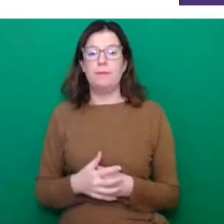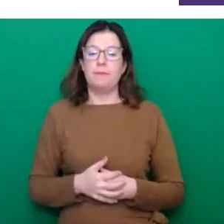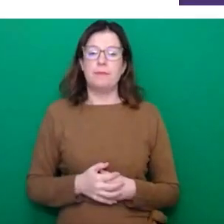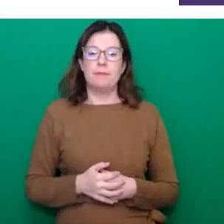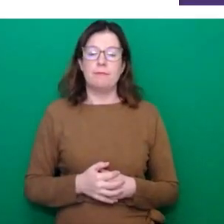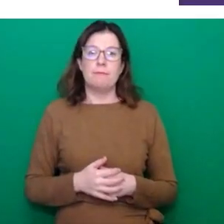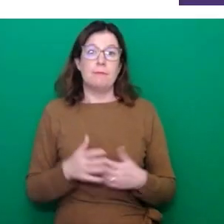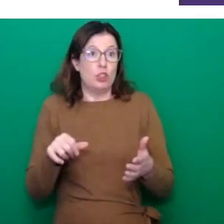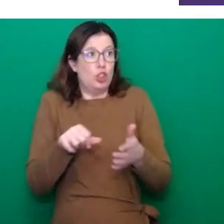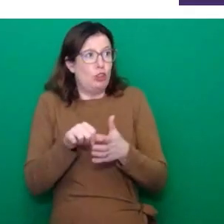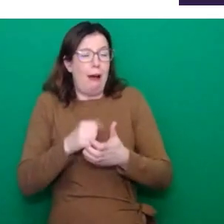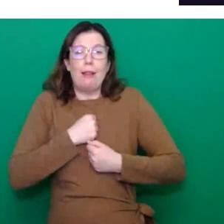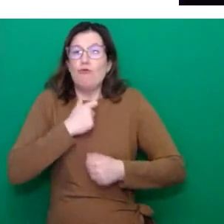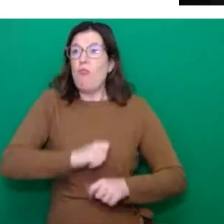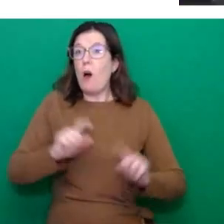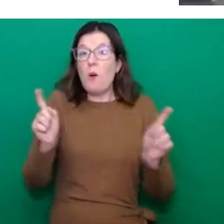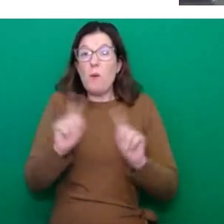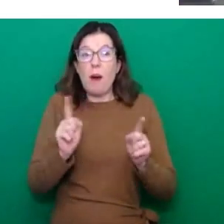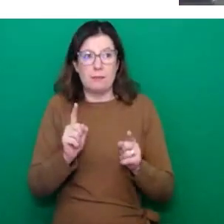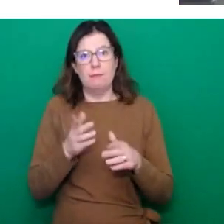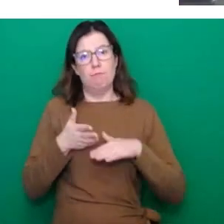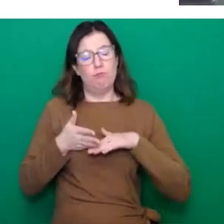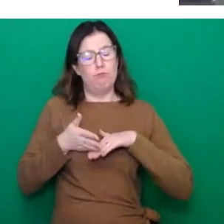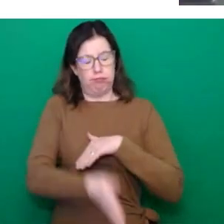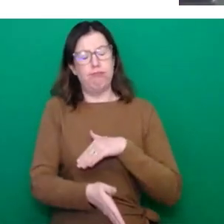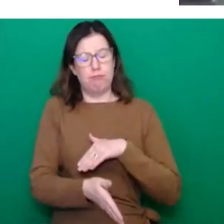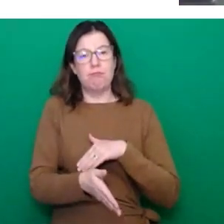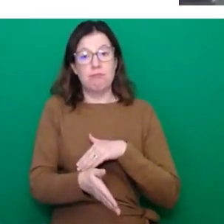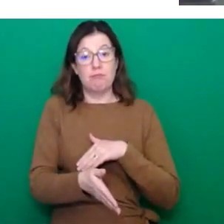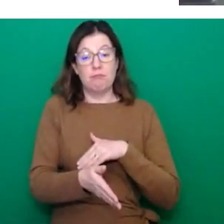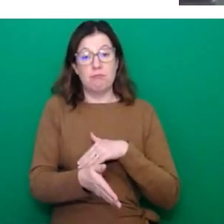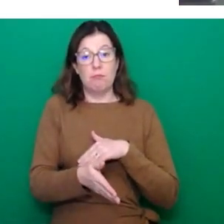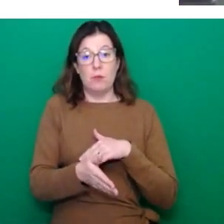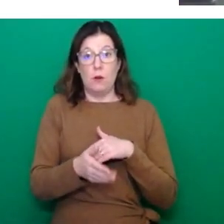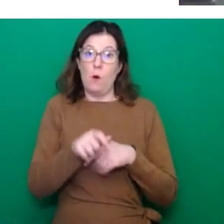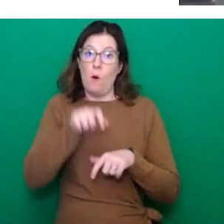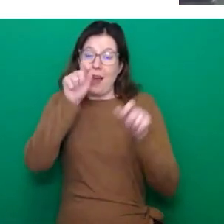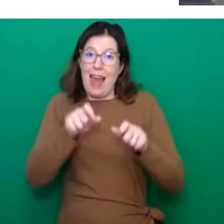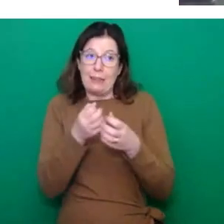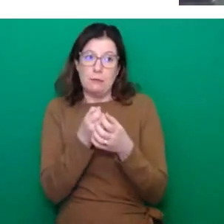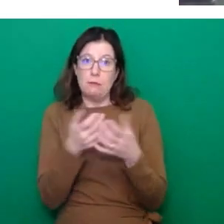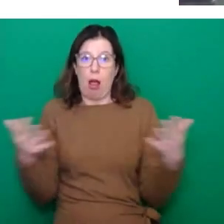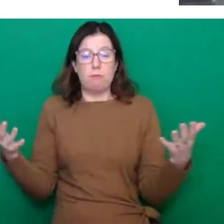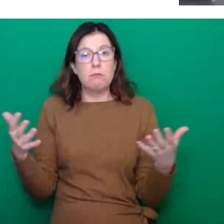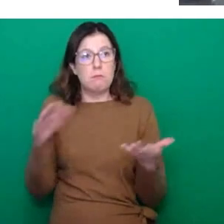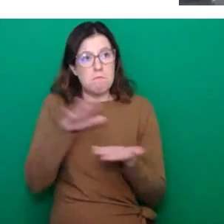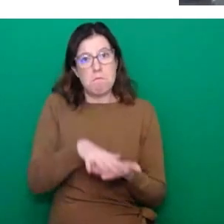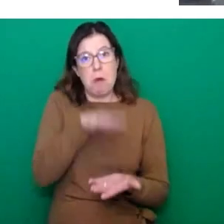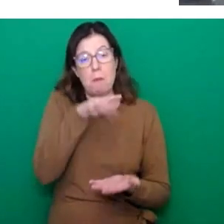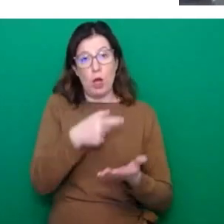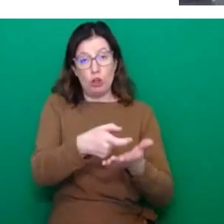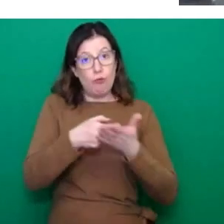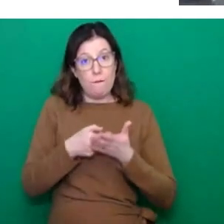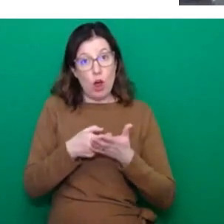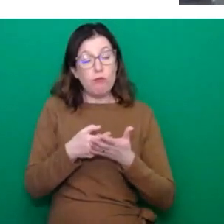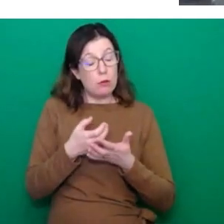It's busy. It's full on. As I said, those very high caseloads. We get a lot of referrals. We do a lot